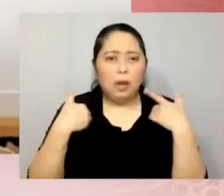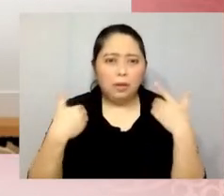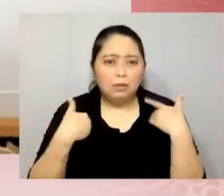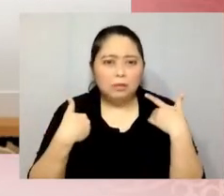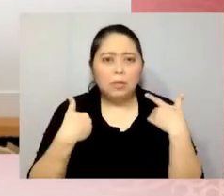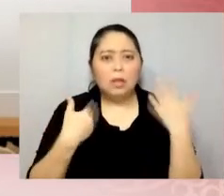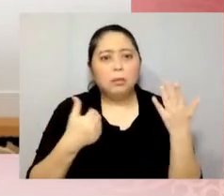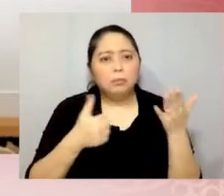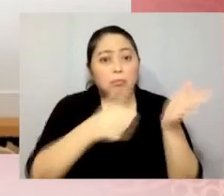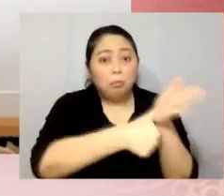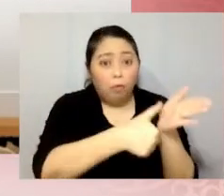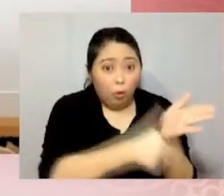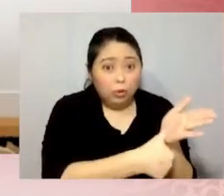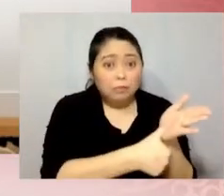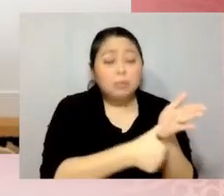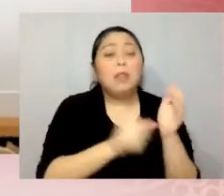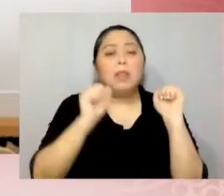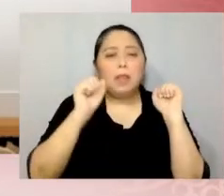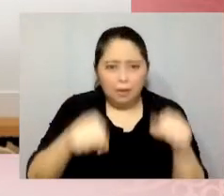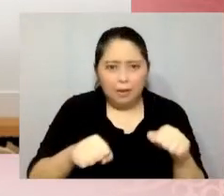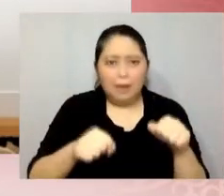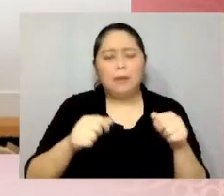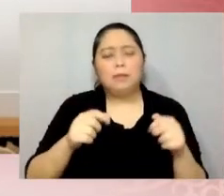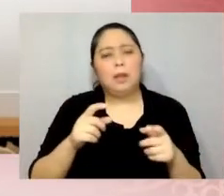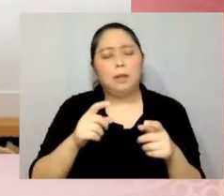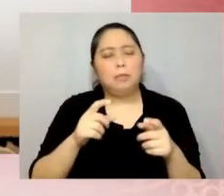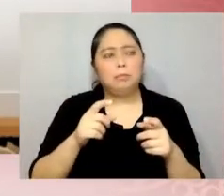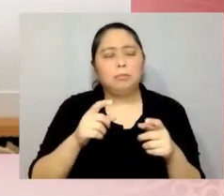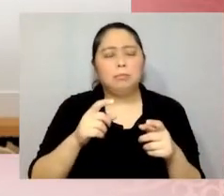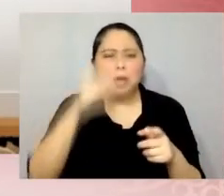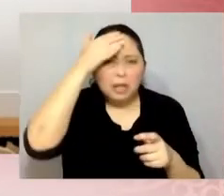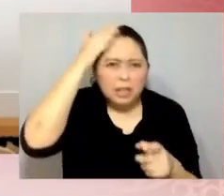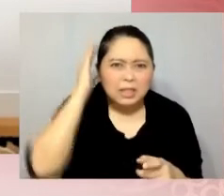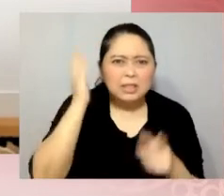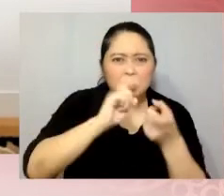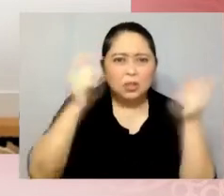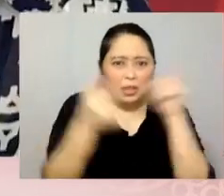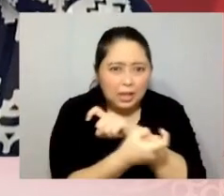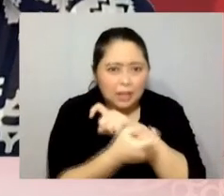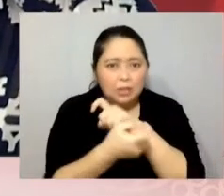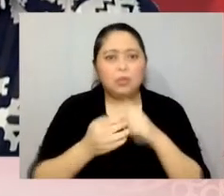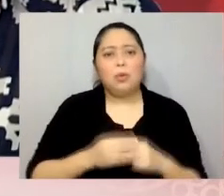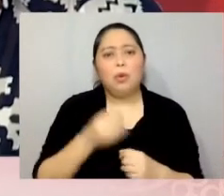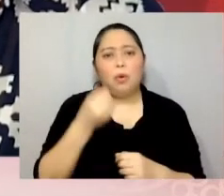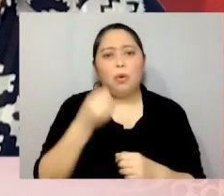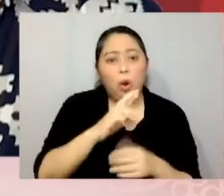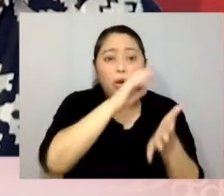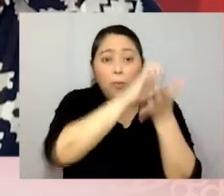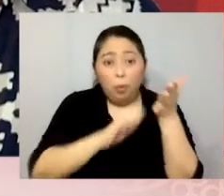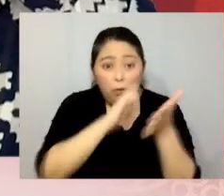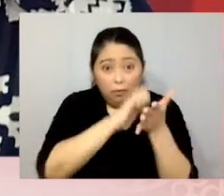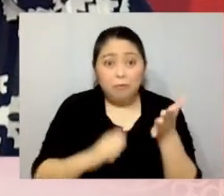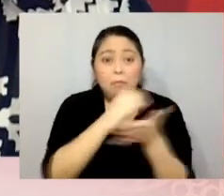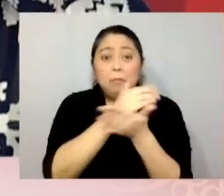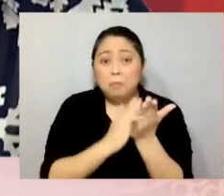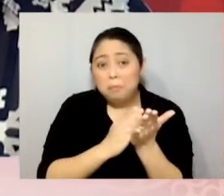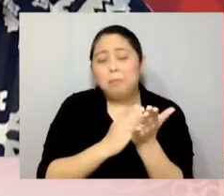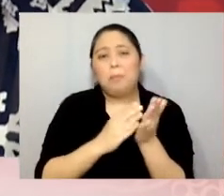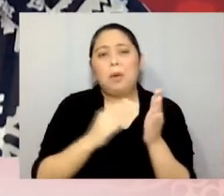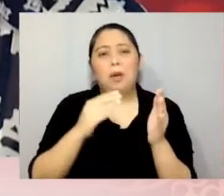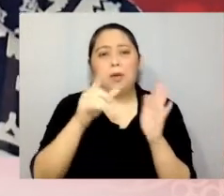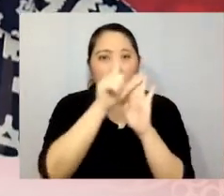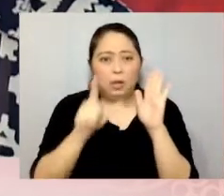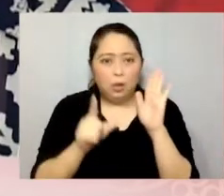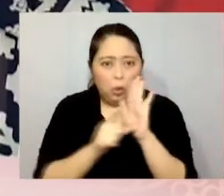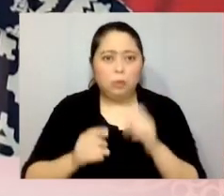regional legislation. So there are many avenues upon which women are able to participate. If it's only one assured seat for